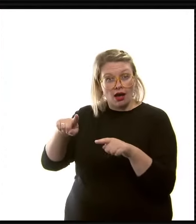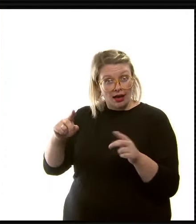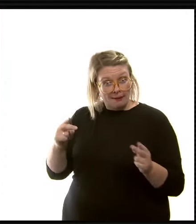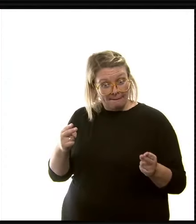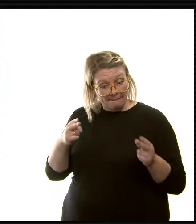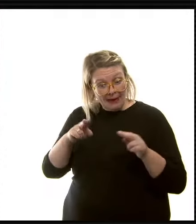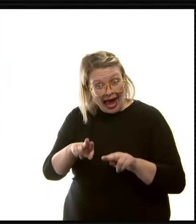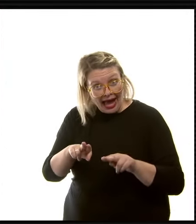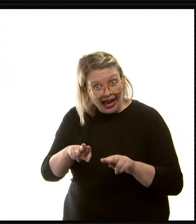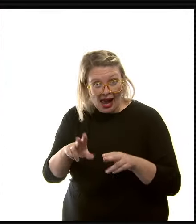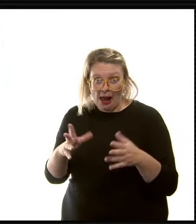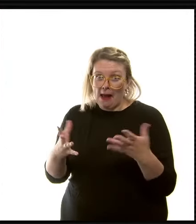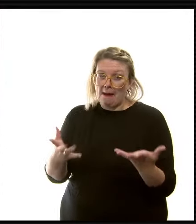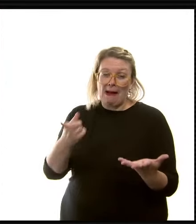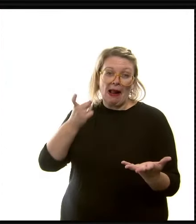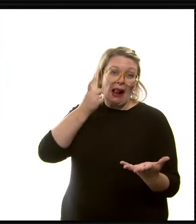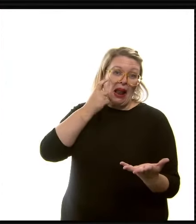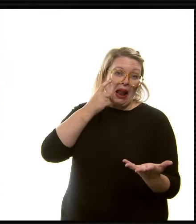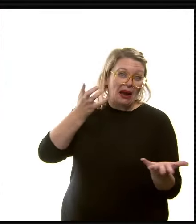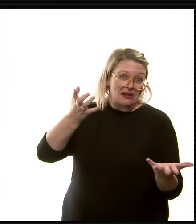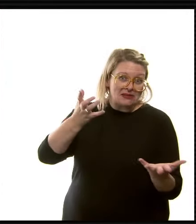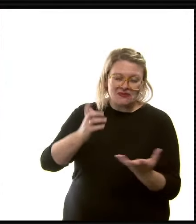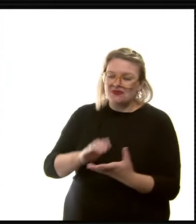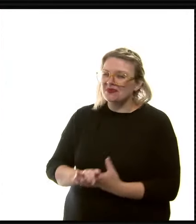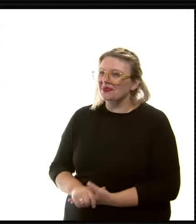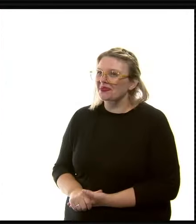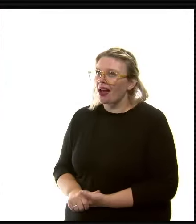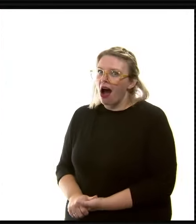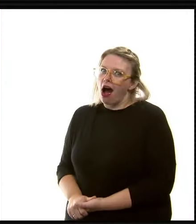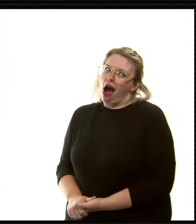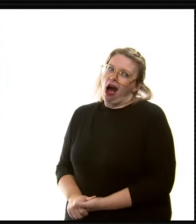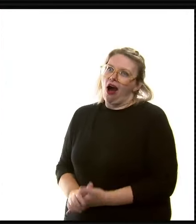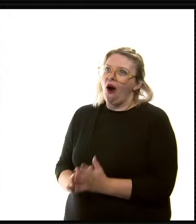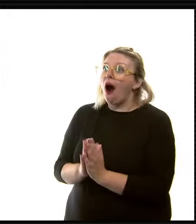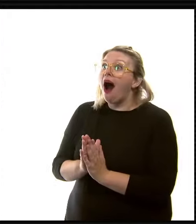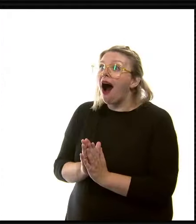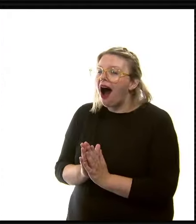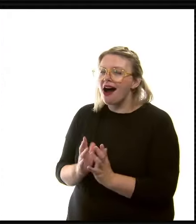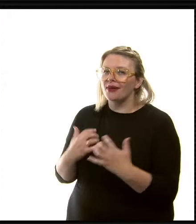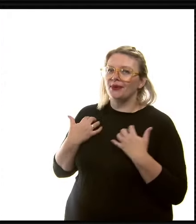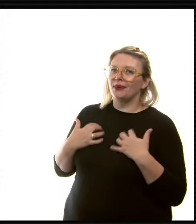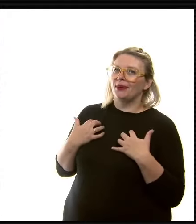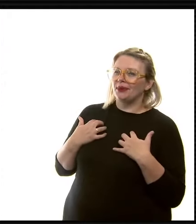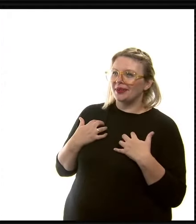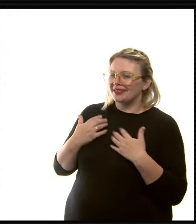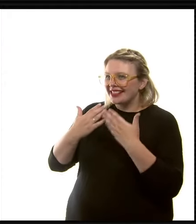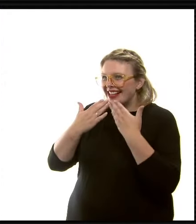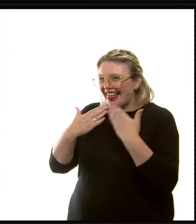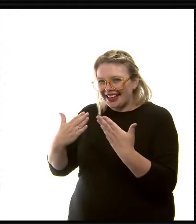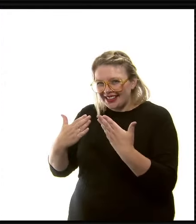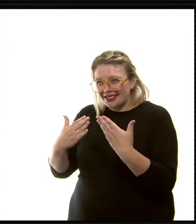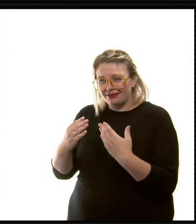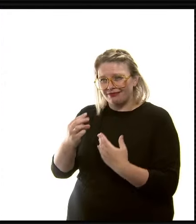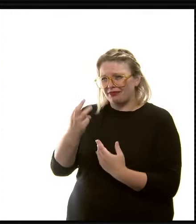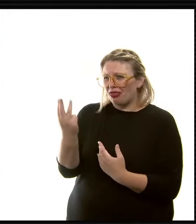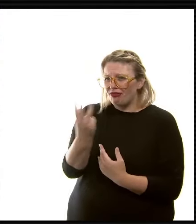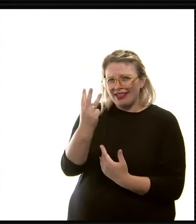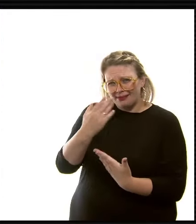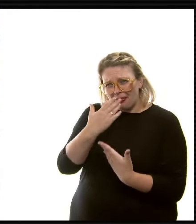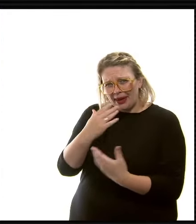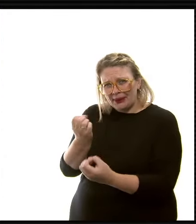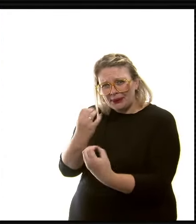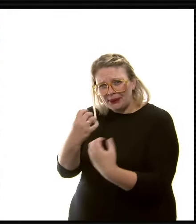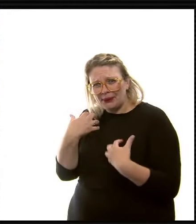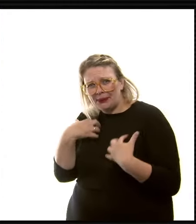Heartlake City? You'll have to wait and see. Oh, see, you kept us right there, Fenella. Big, huge thanks to Fenella, James, and